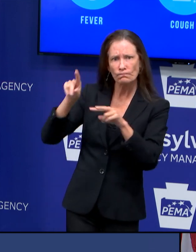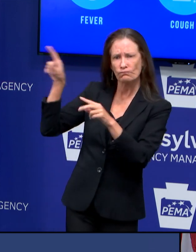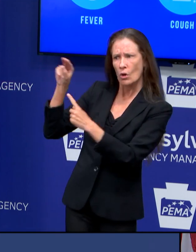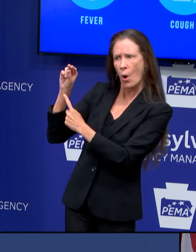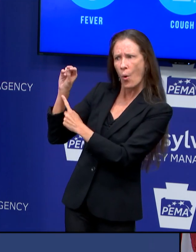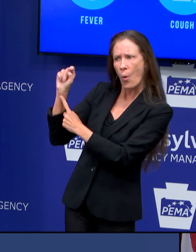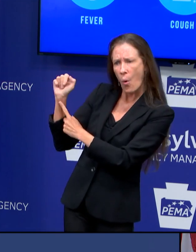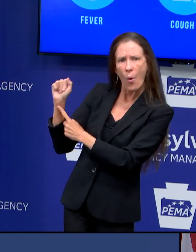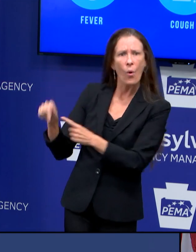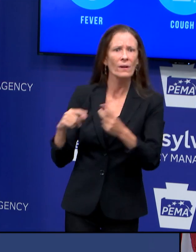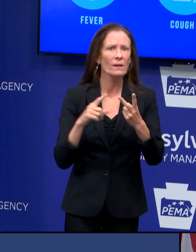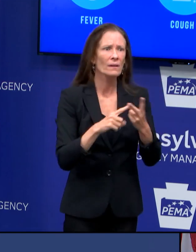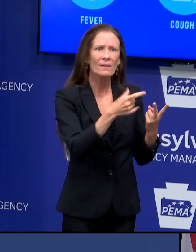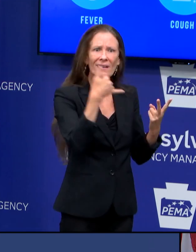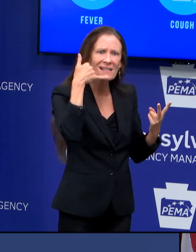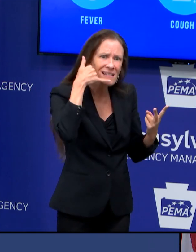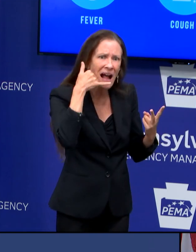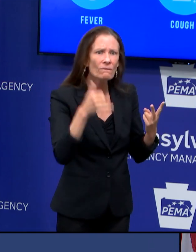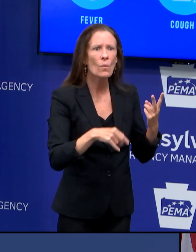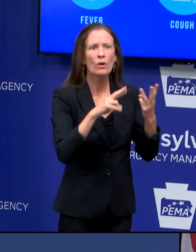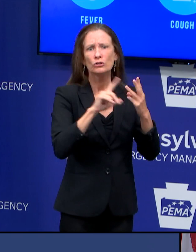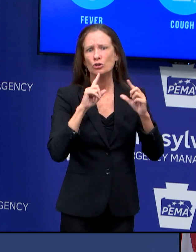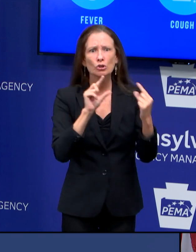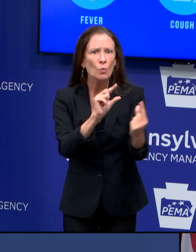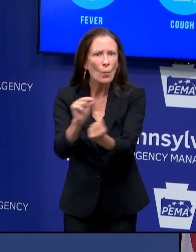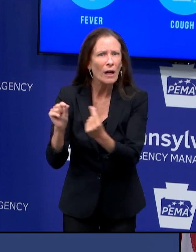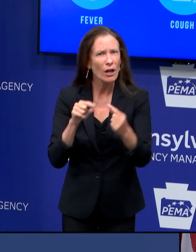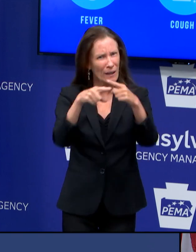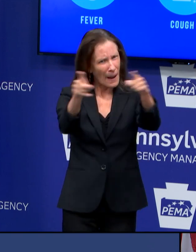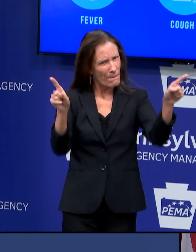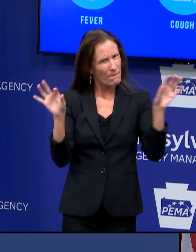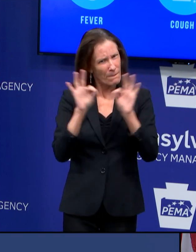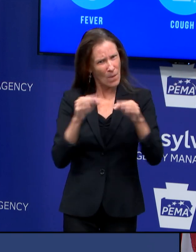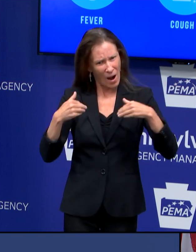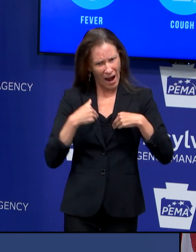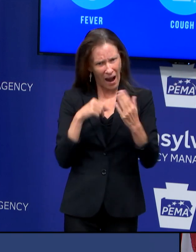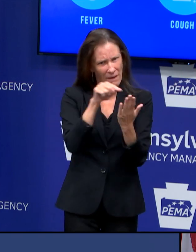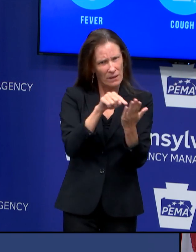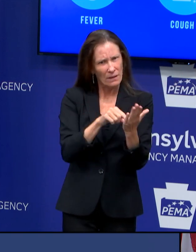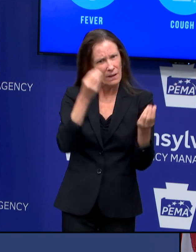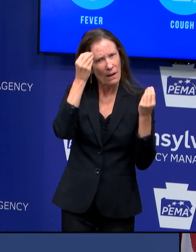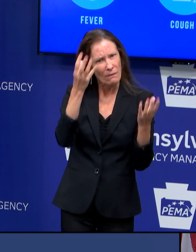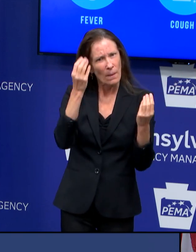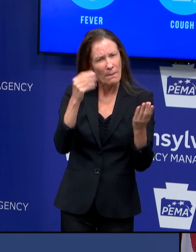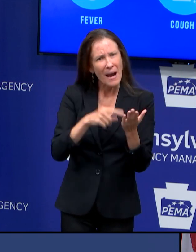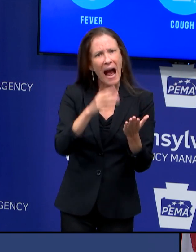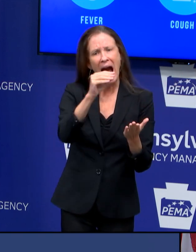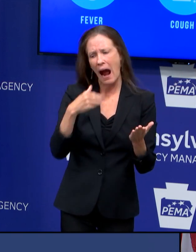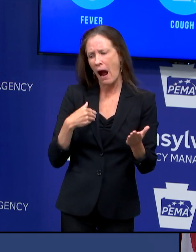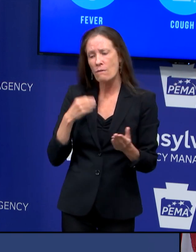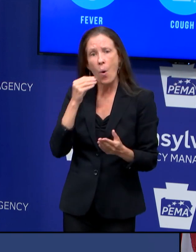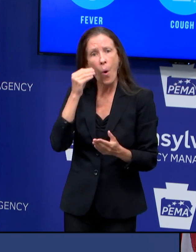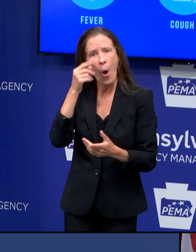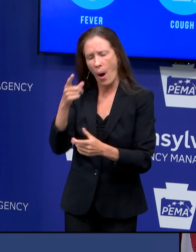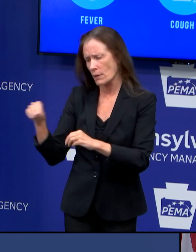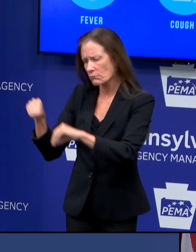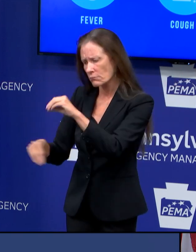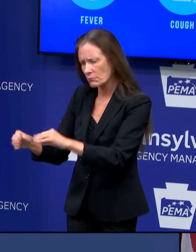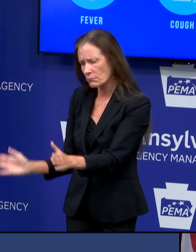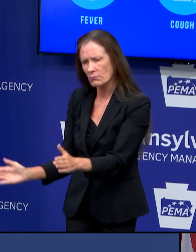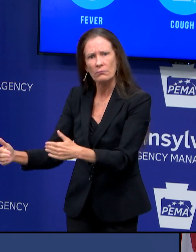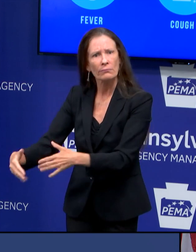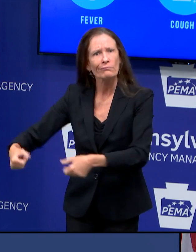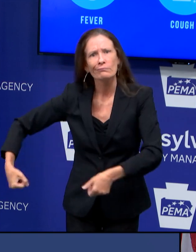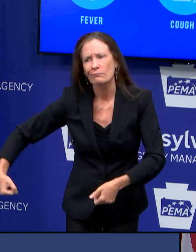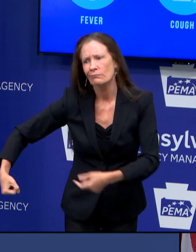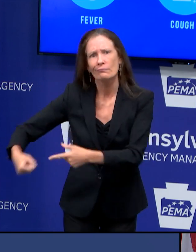and preparing an emergency kit with personal items you may need in an emergency. A little bit more about these emergency kits.